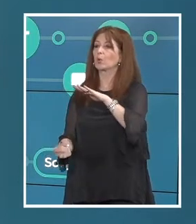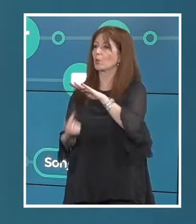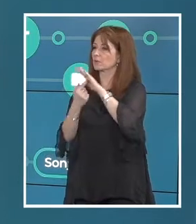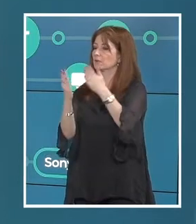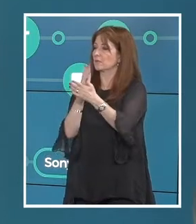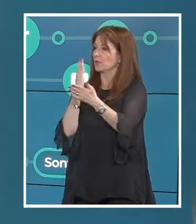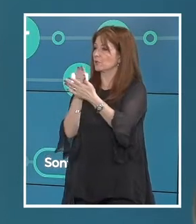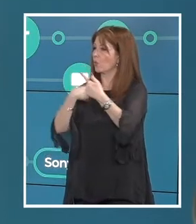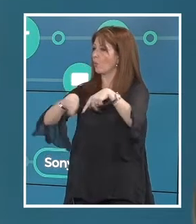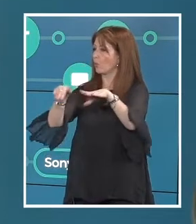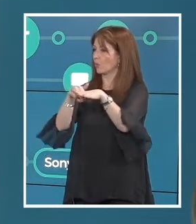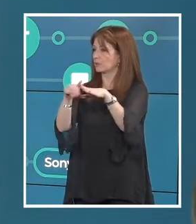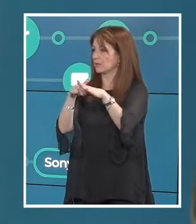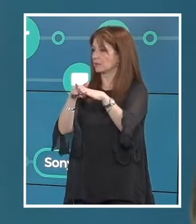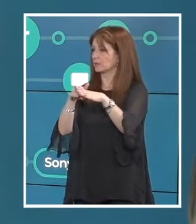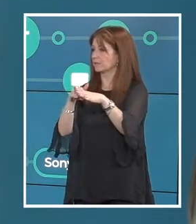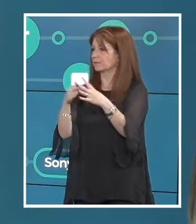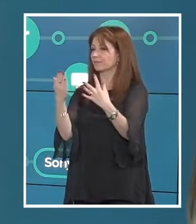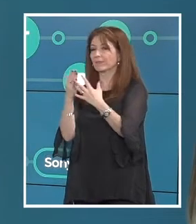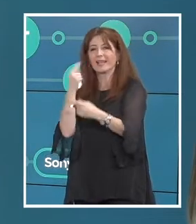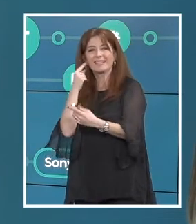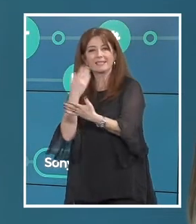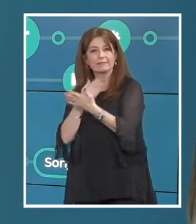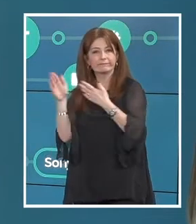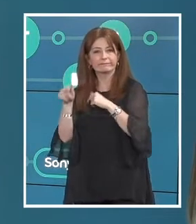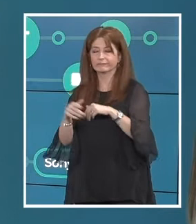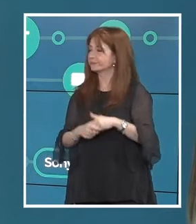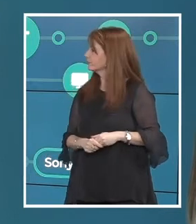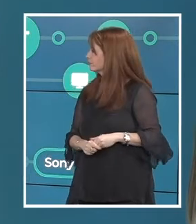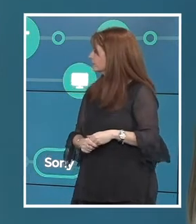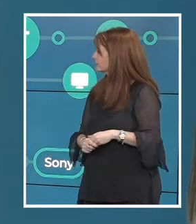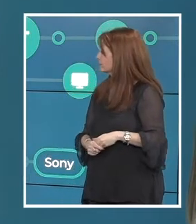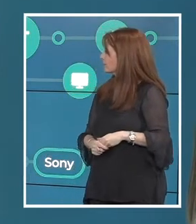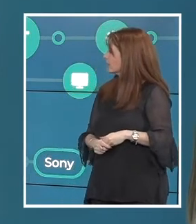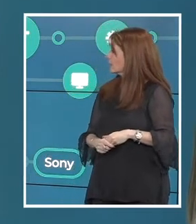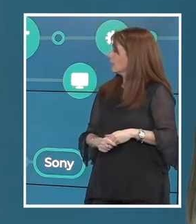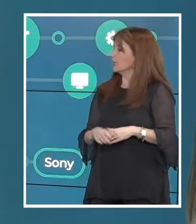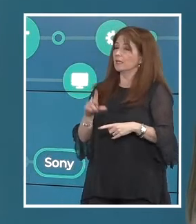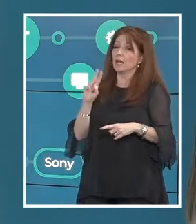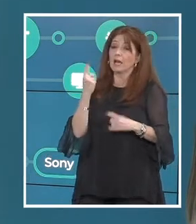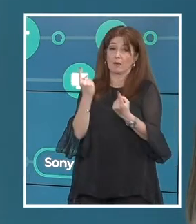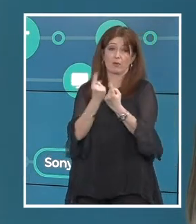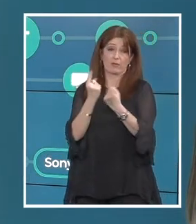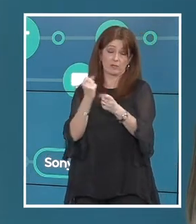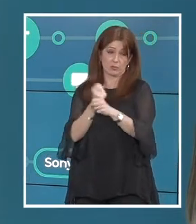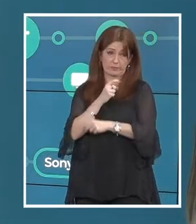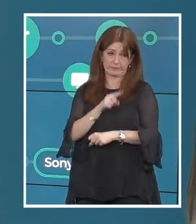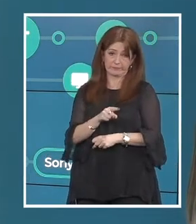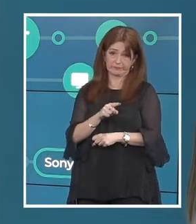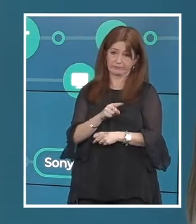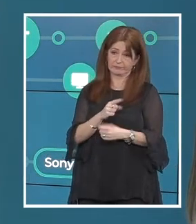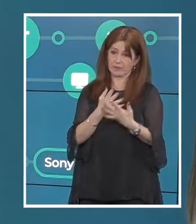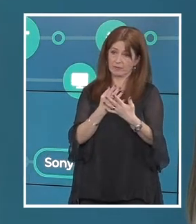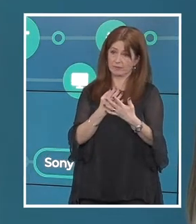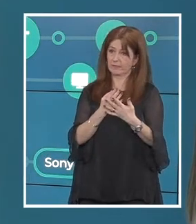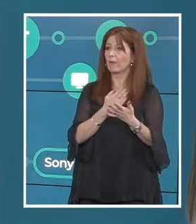accessible to everyone. And to keep video accessible, so there's a couple of things that we do. The main one, the